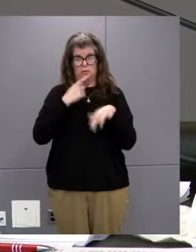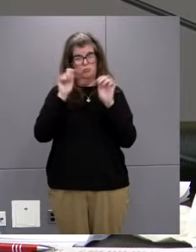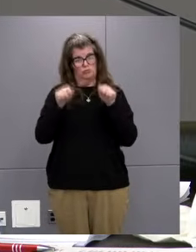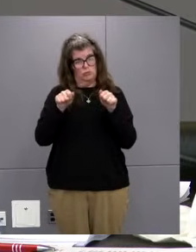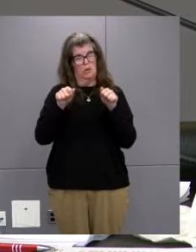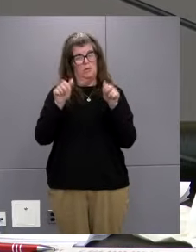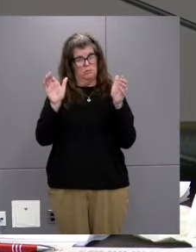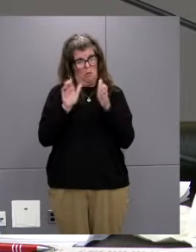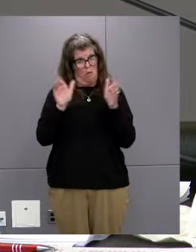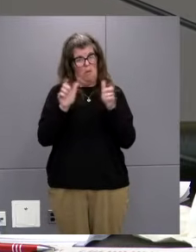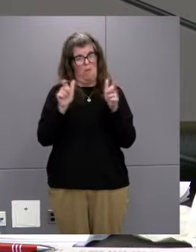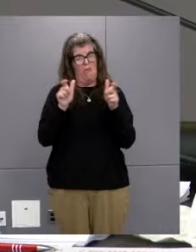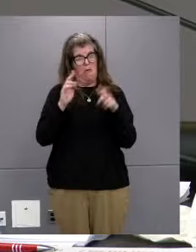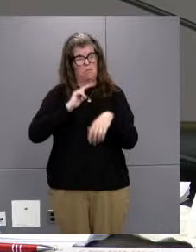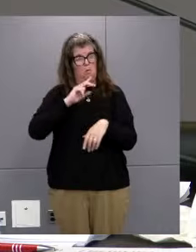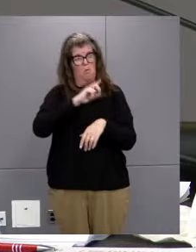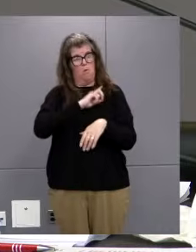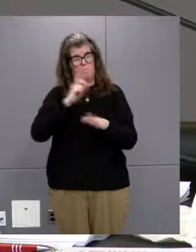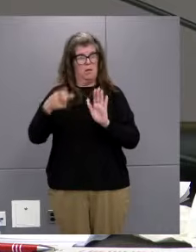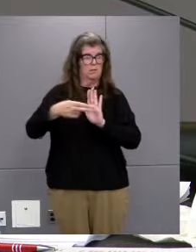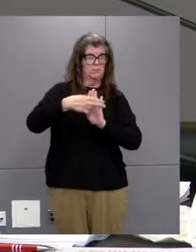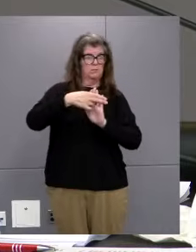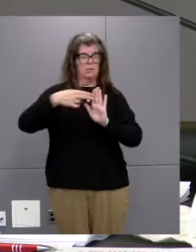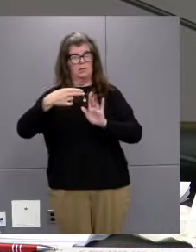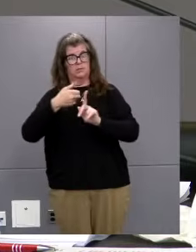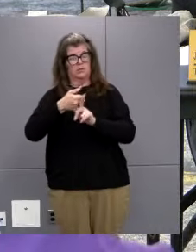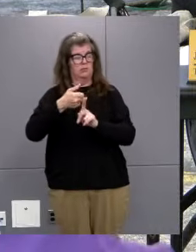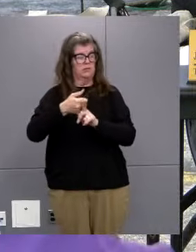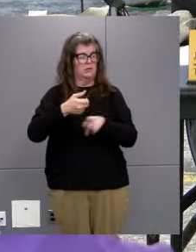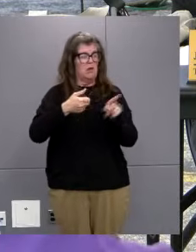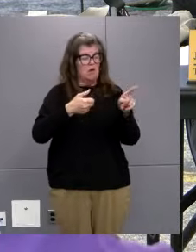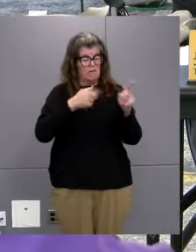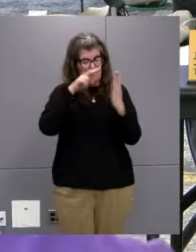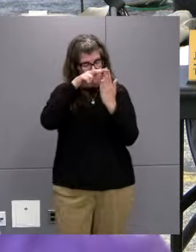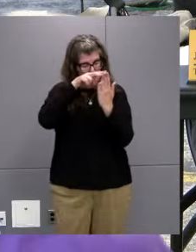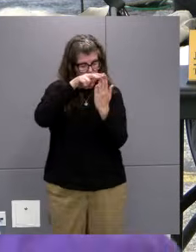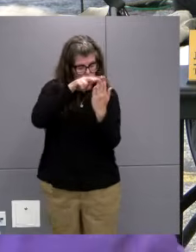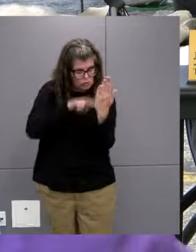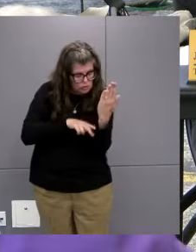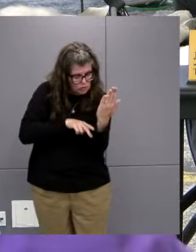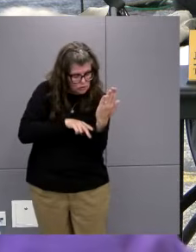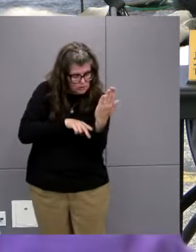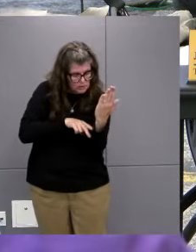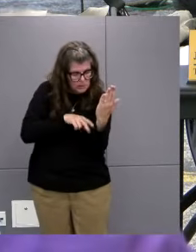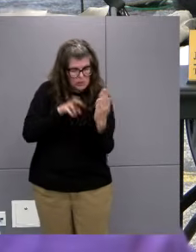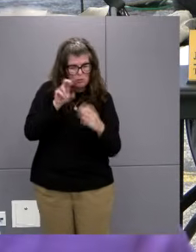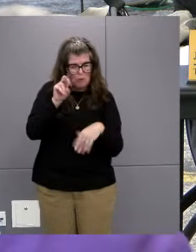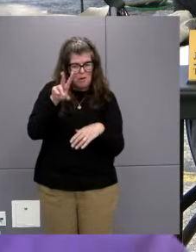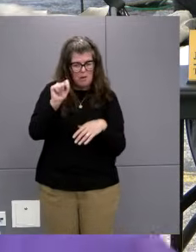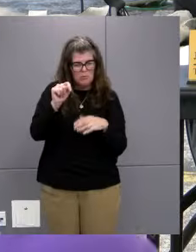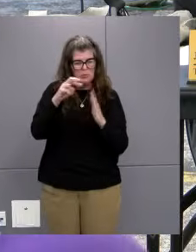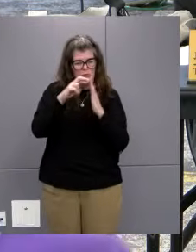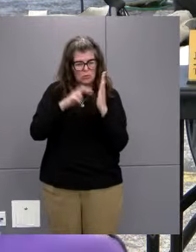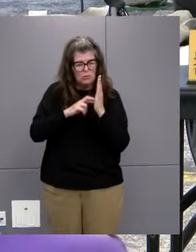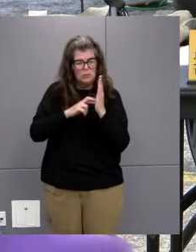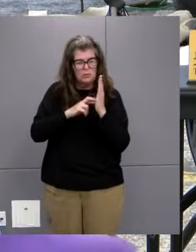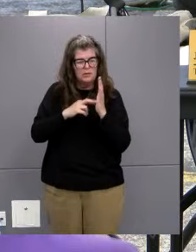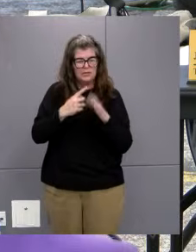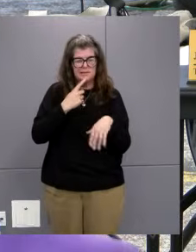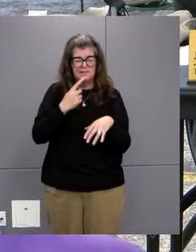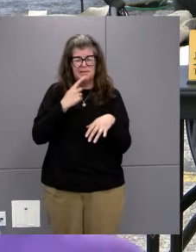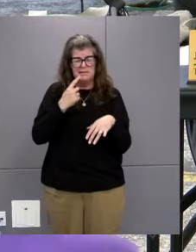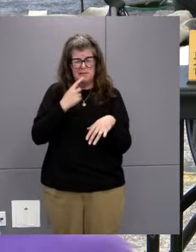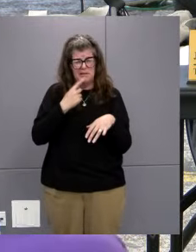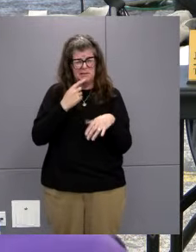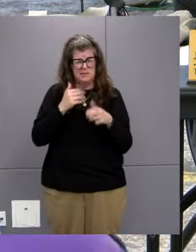do not have to designate yourself that way. But in looking at Robert's Rules of Order, one of the things they stress numerous places